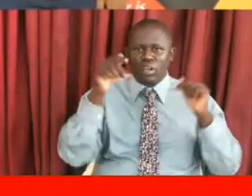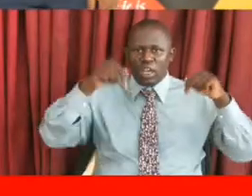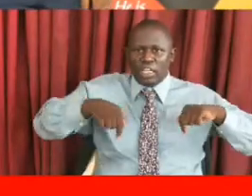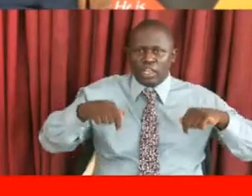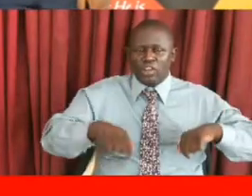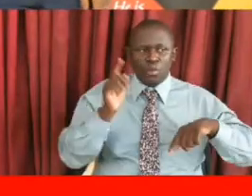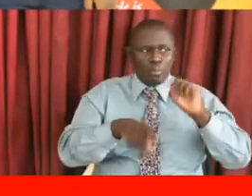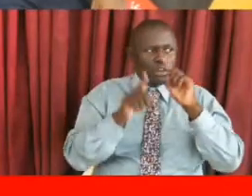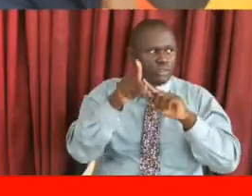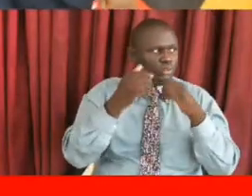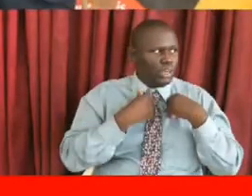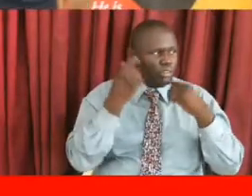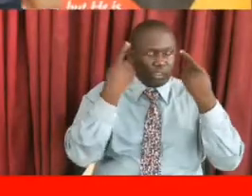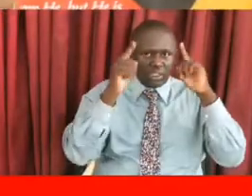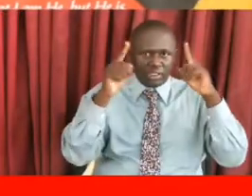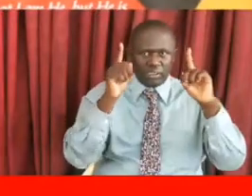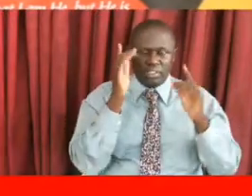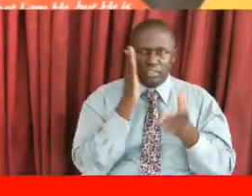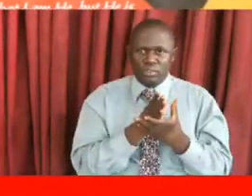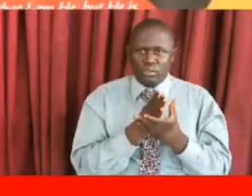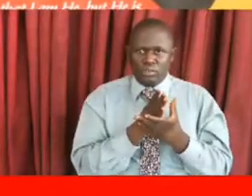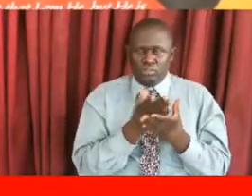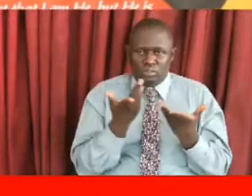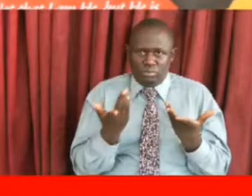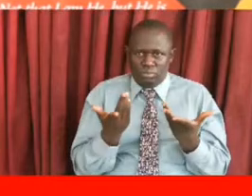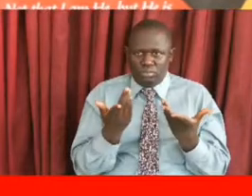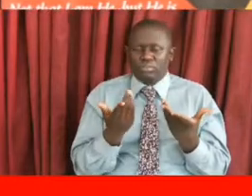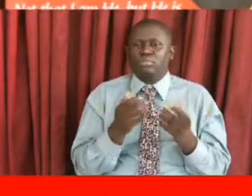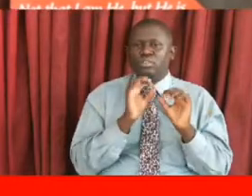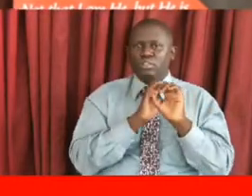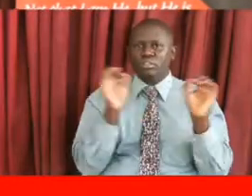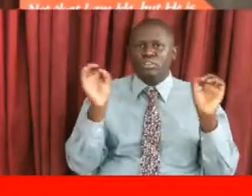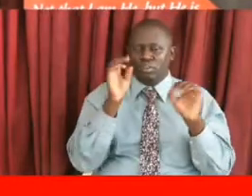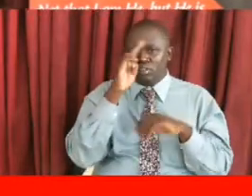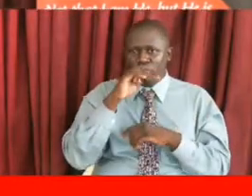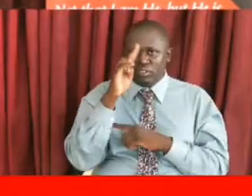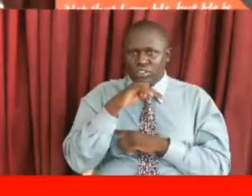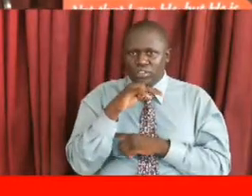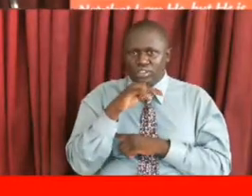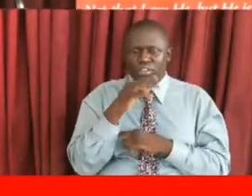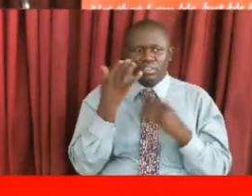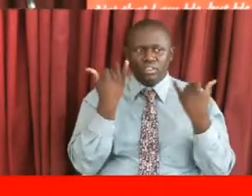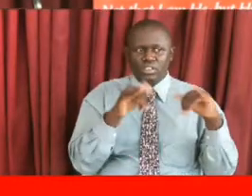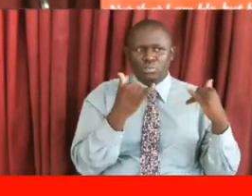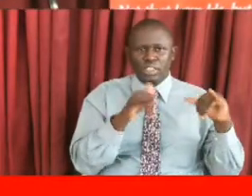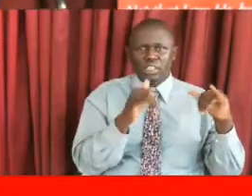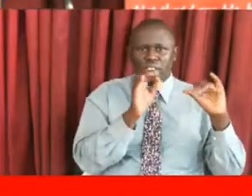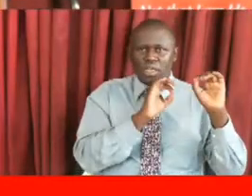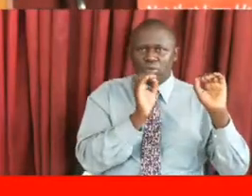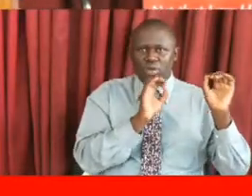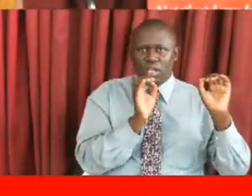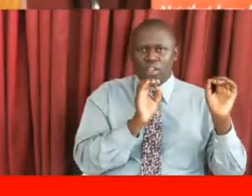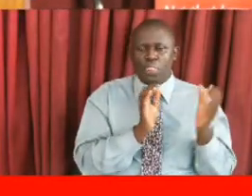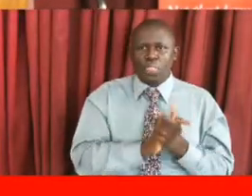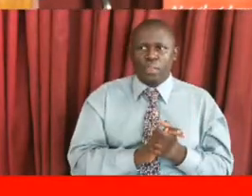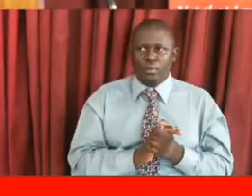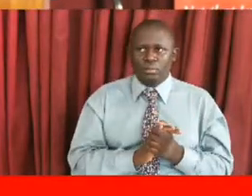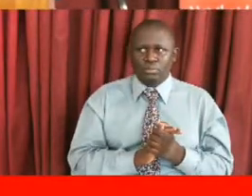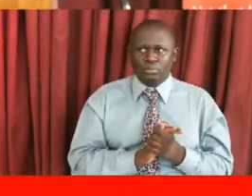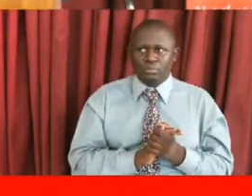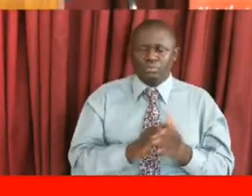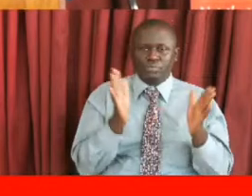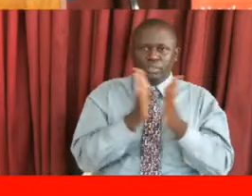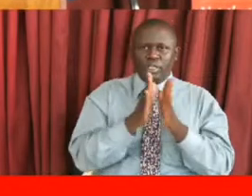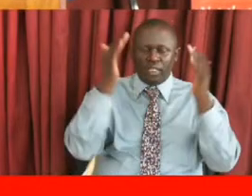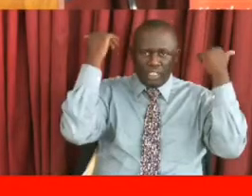you make it no it's not a joke amen that's right amen and I